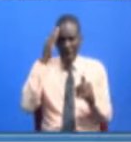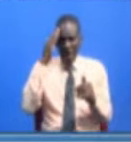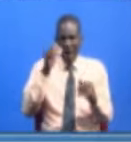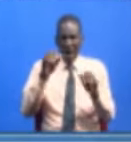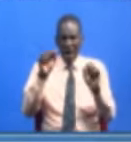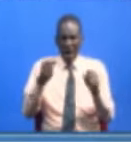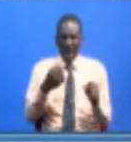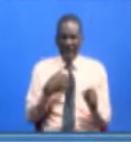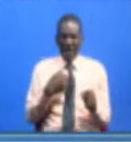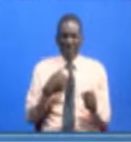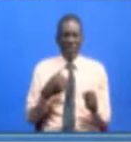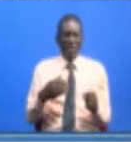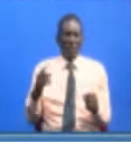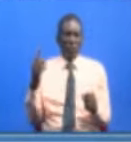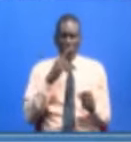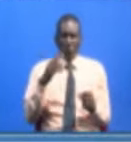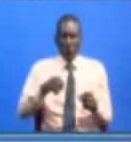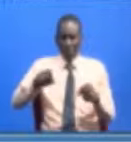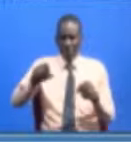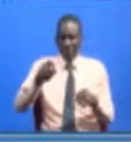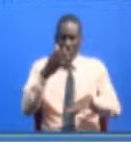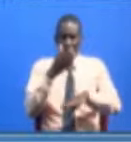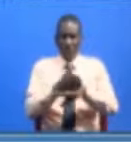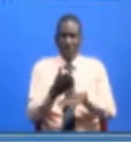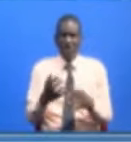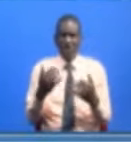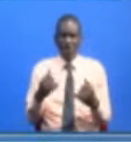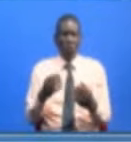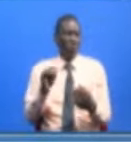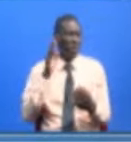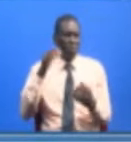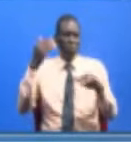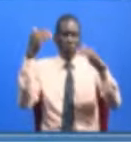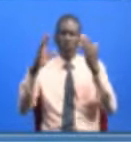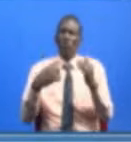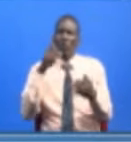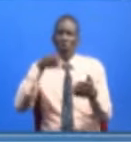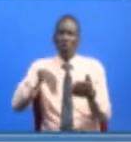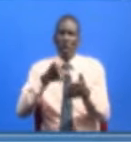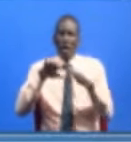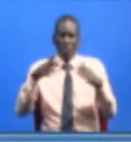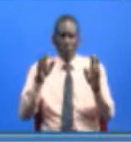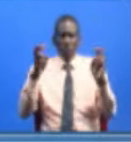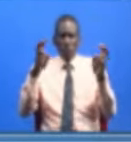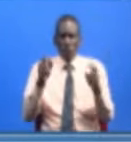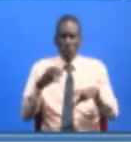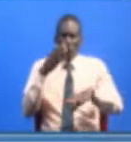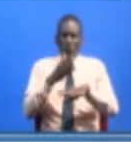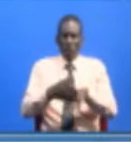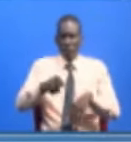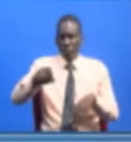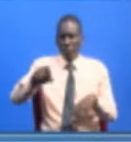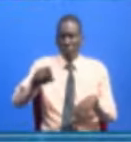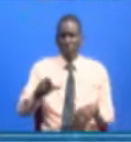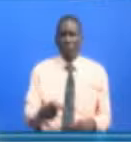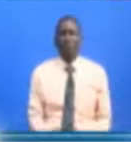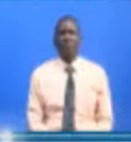hata ni mbaya zaidi kwa mbegu ambazo ni feki. Hebu tusikie wataalamu wanasema nini kuhusiana na swala hili la mbegu feki.